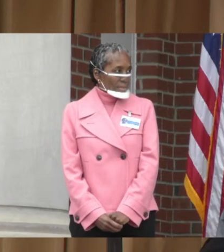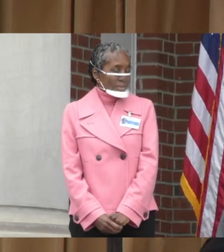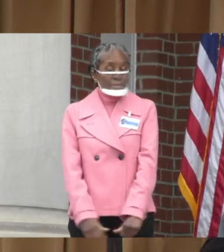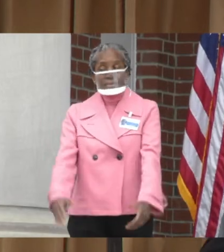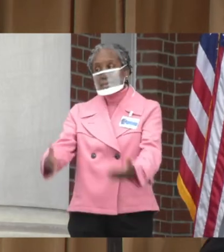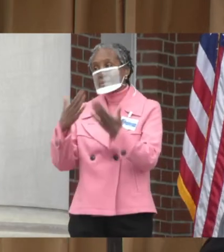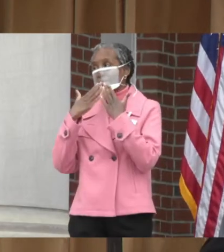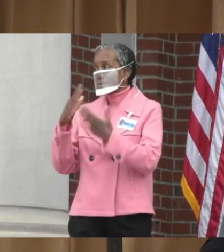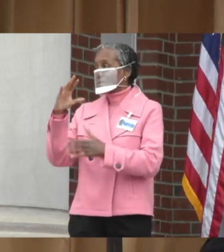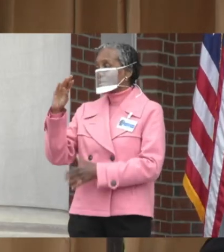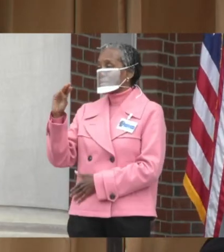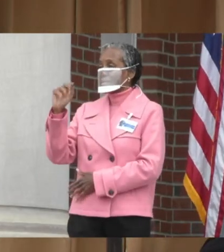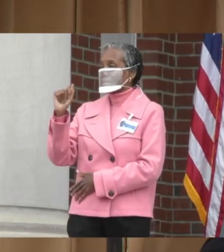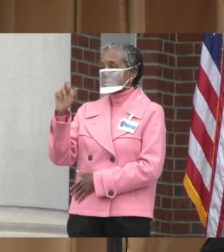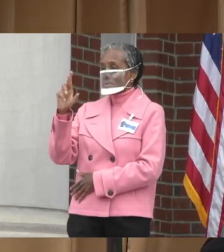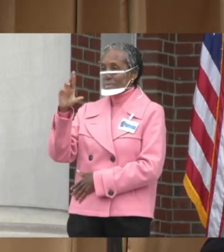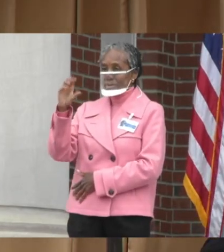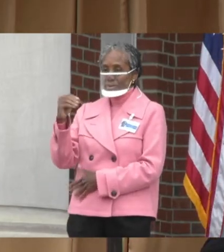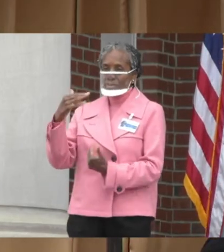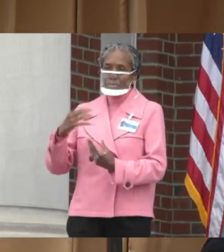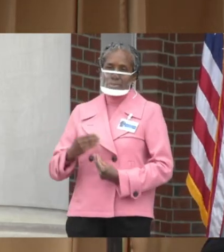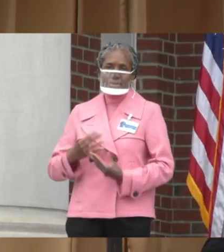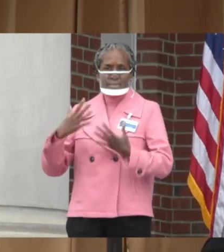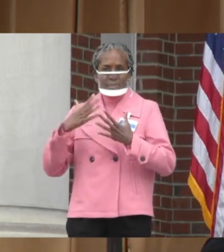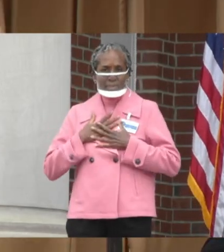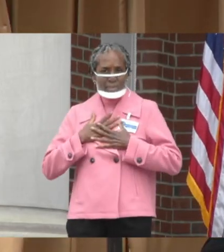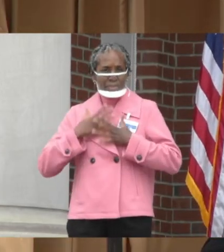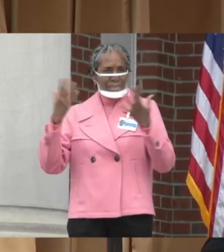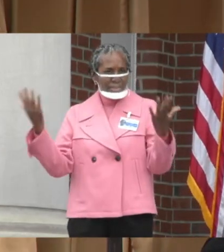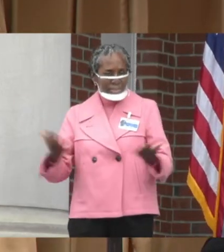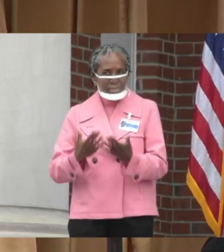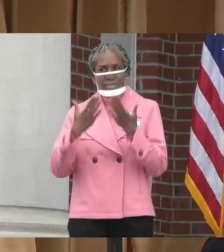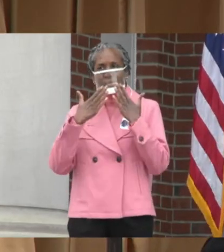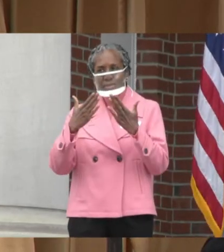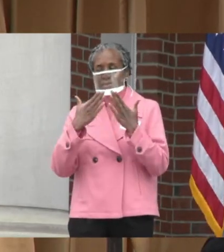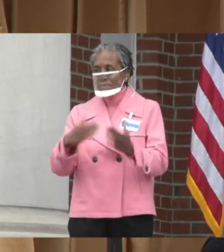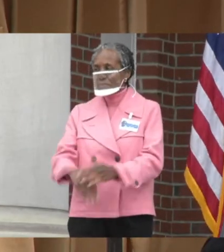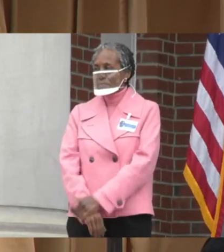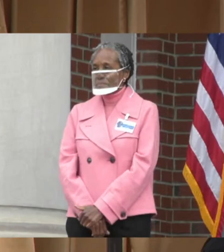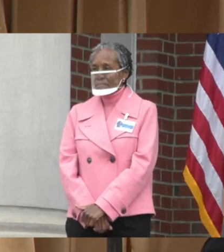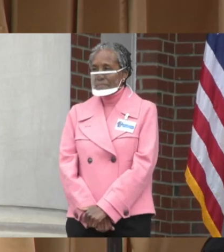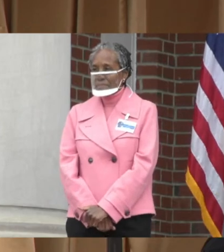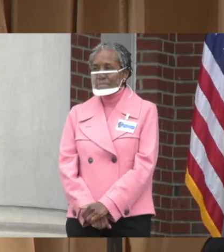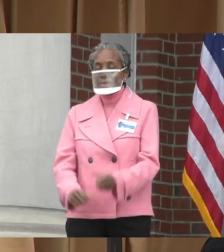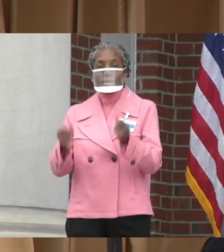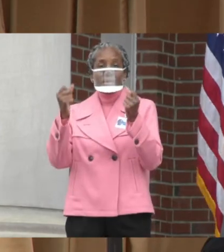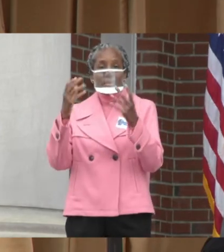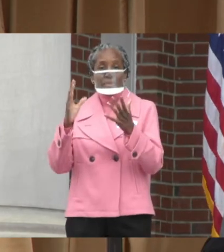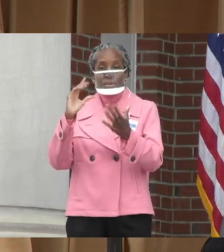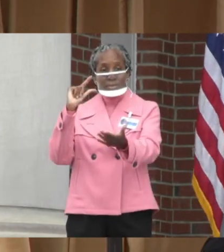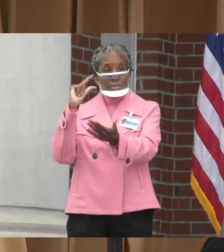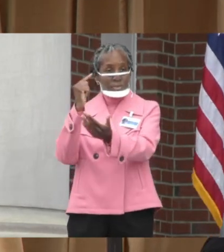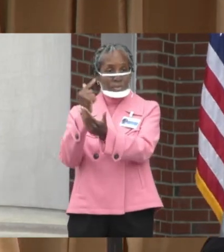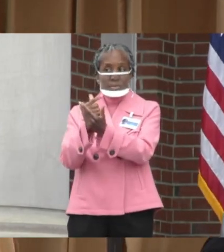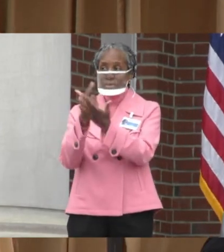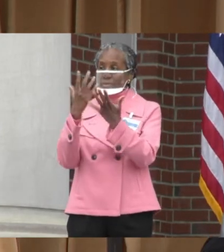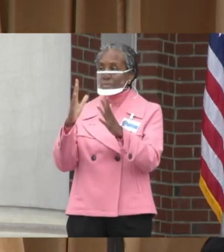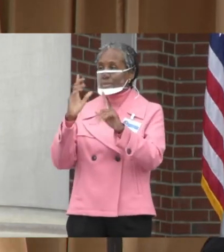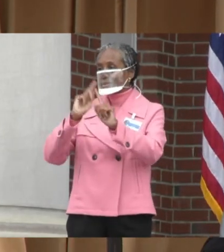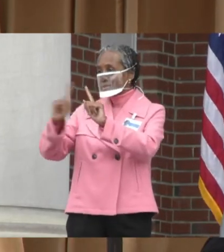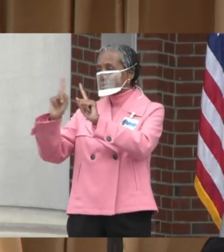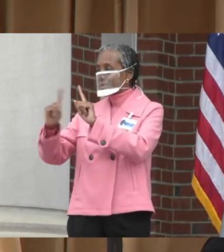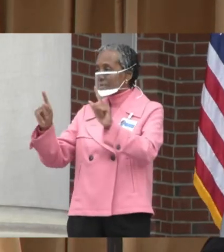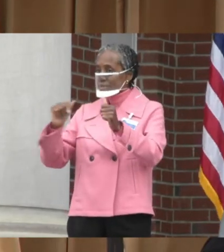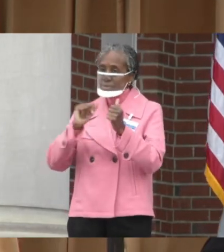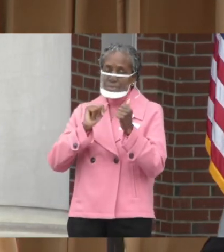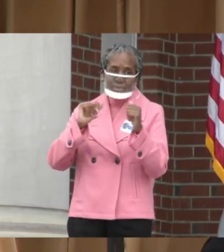Thank you, Marco, for your inspiring story that you shared with us this afternoon. Many of our graduates have overcome challenges to